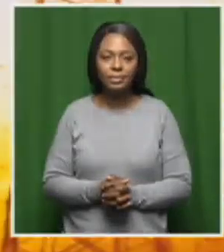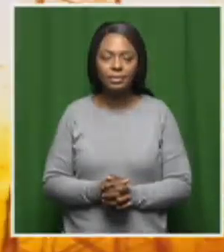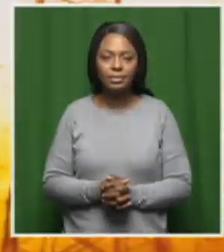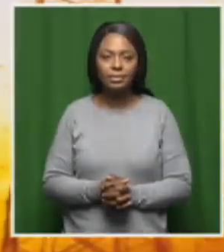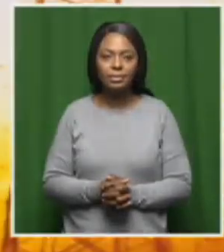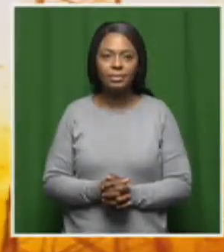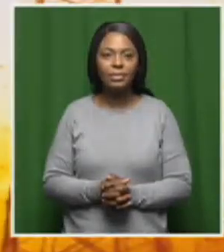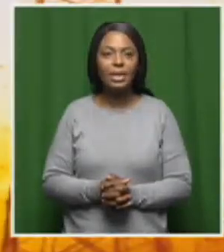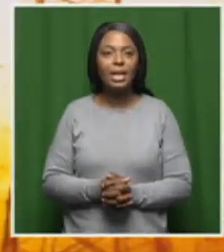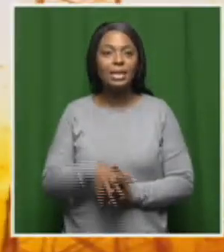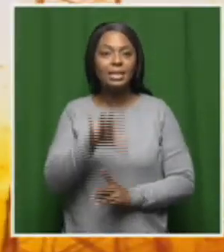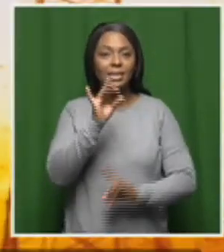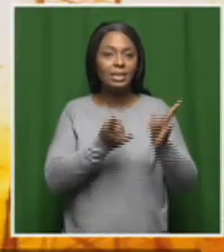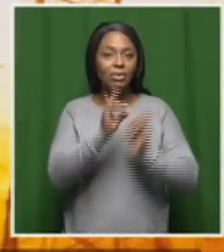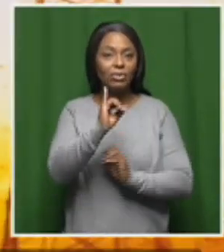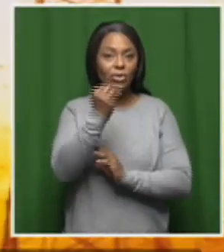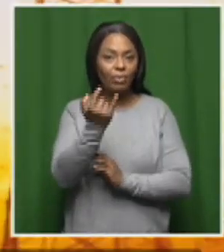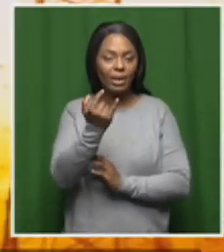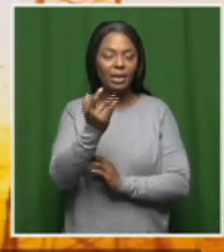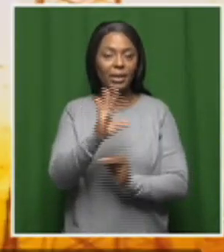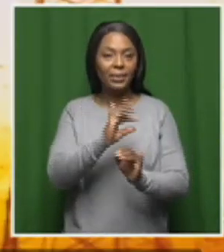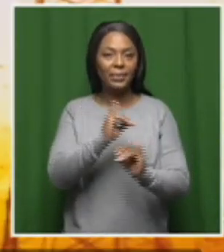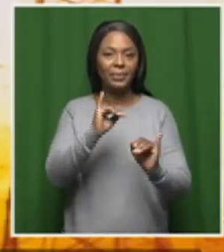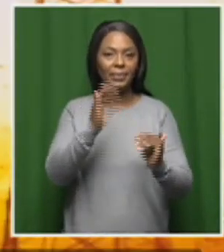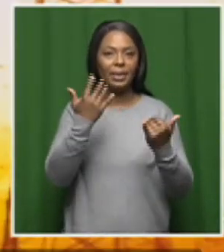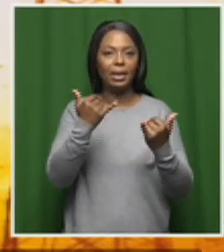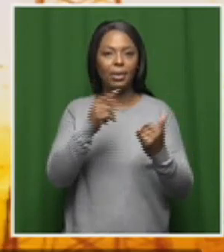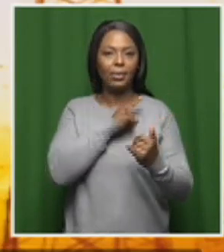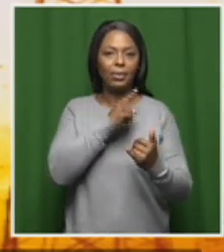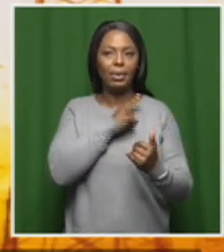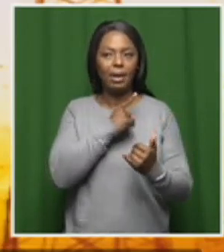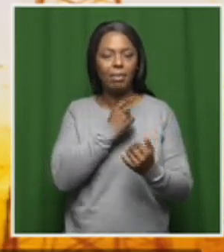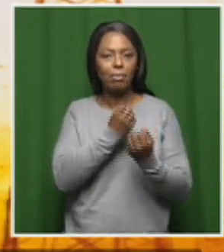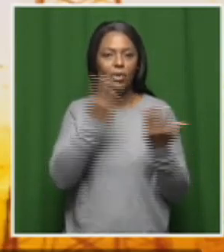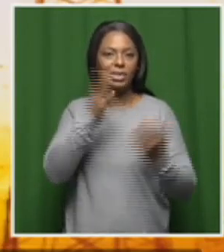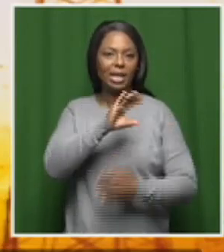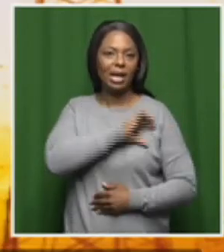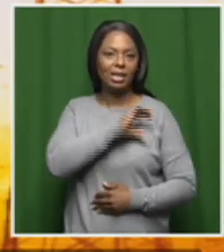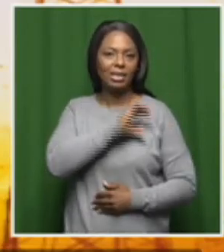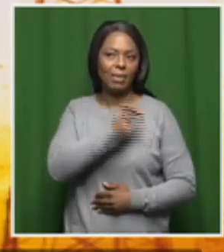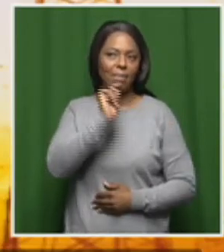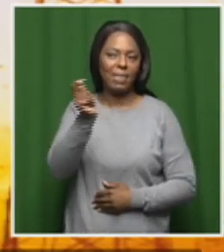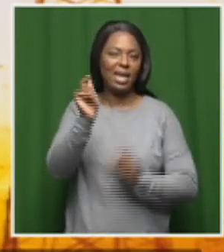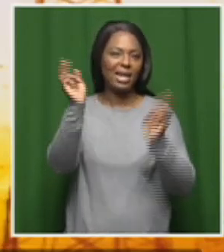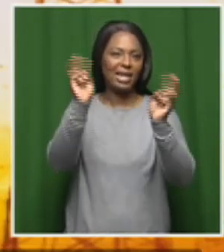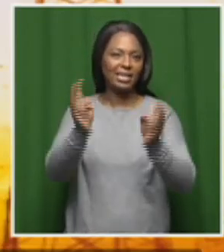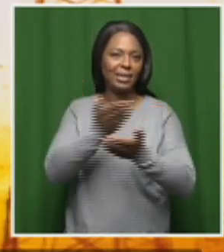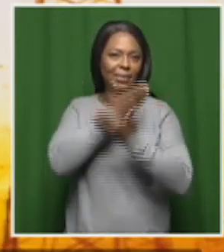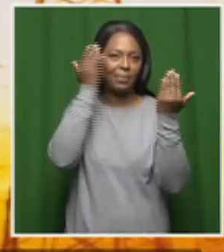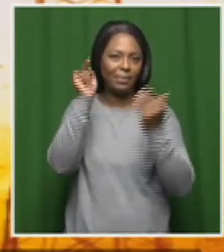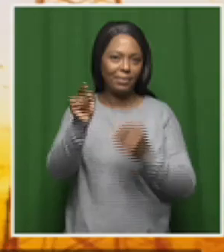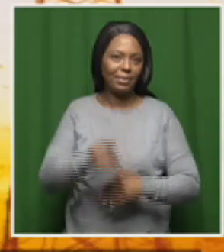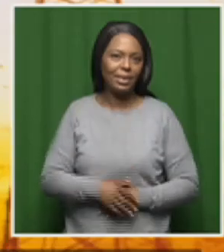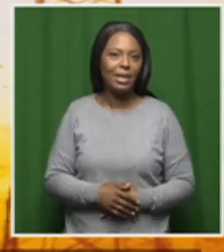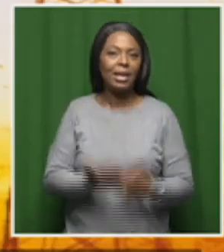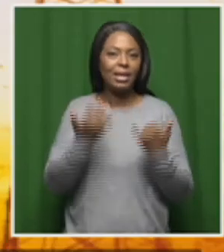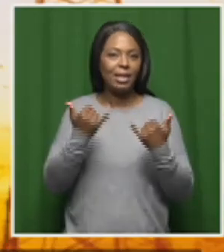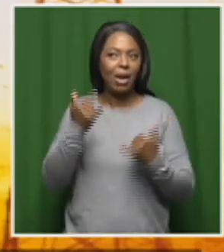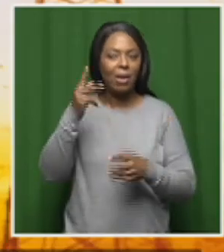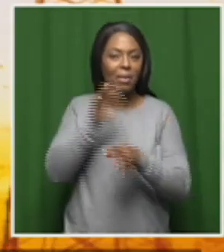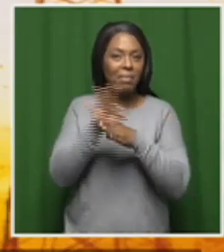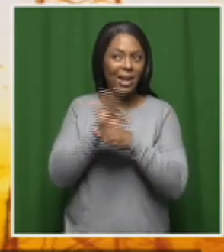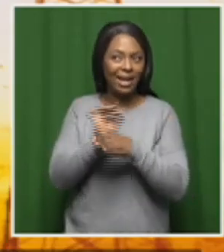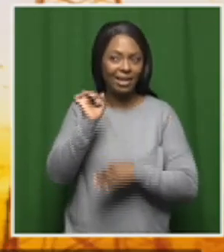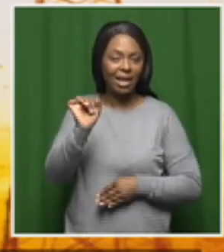Now, the City of Johannesburg is cracking down on non-paying electricity customers. The city plans to remove defaulters' equipment,